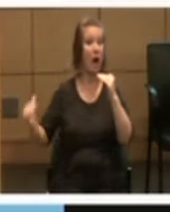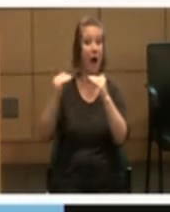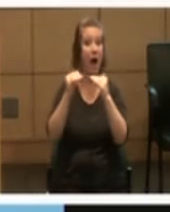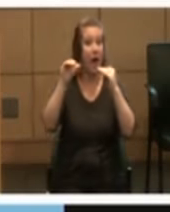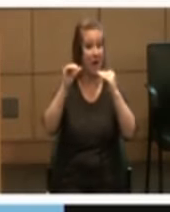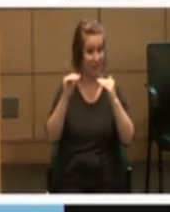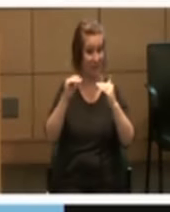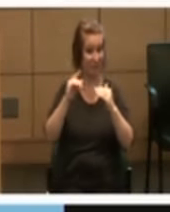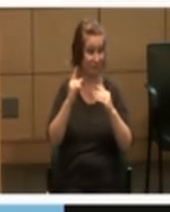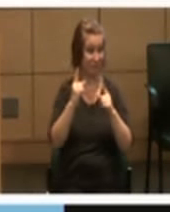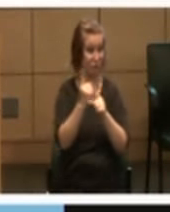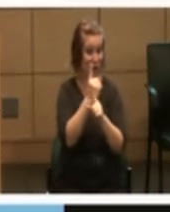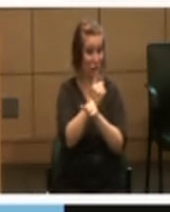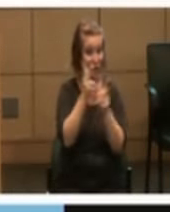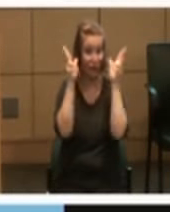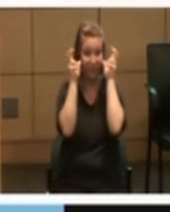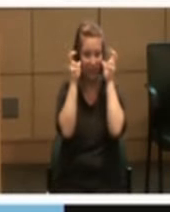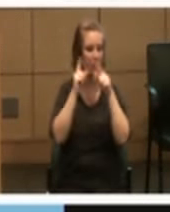case.